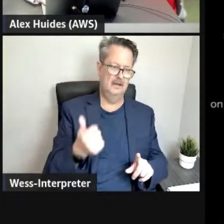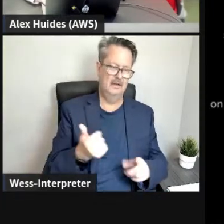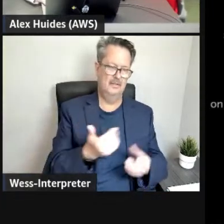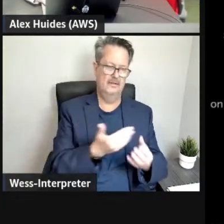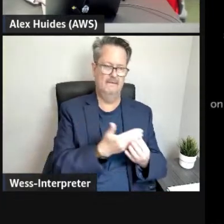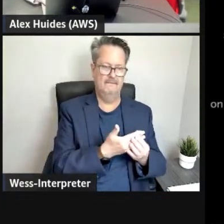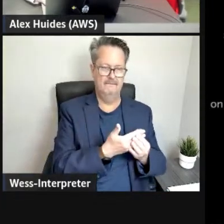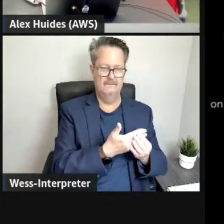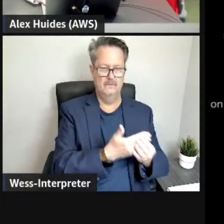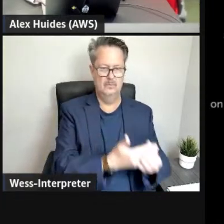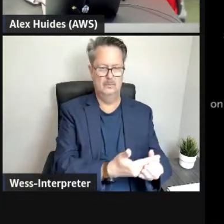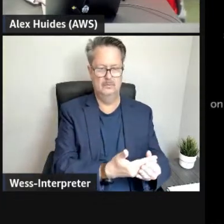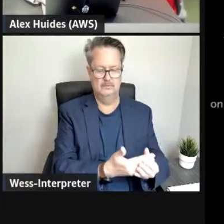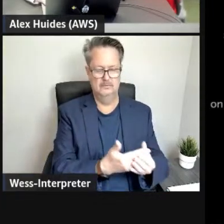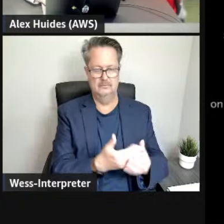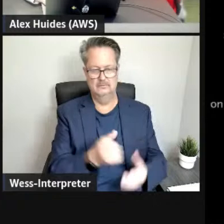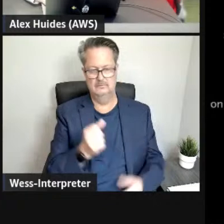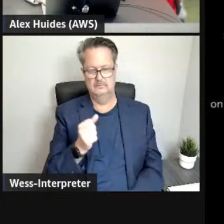So.